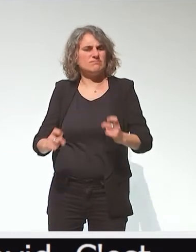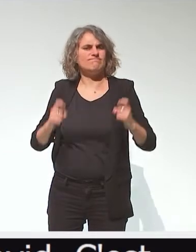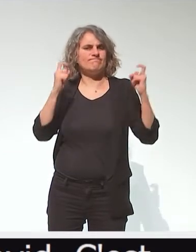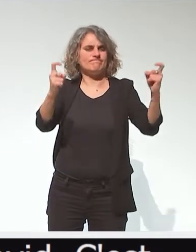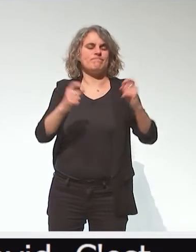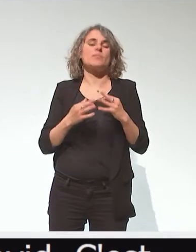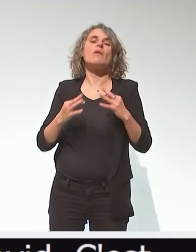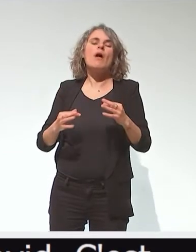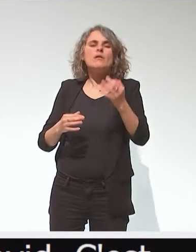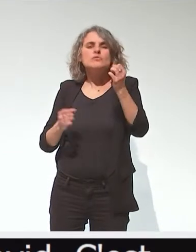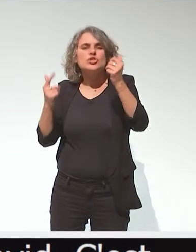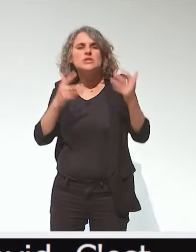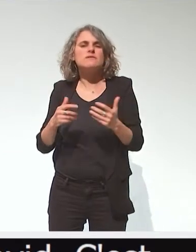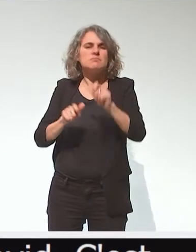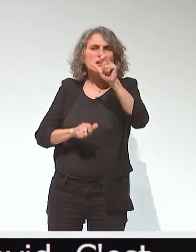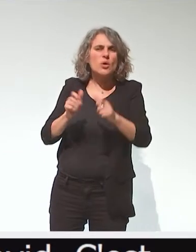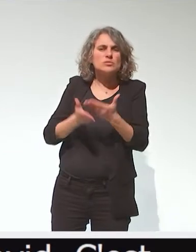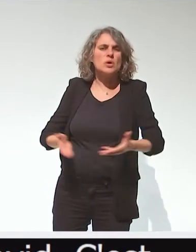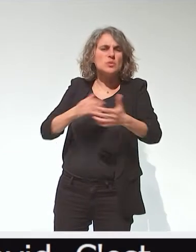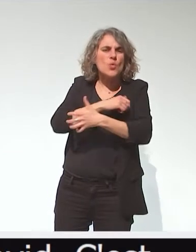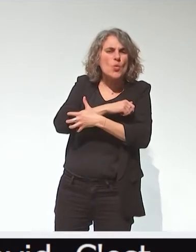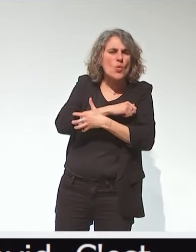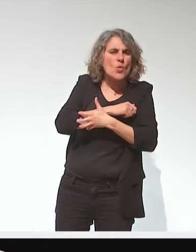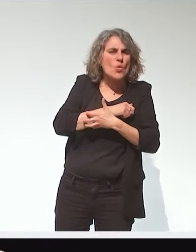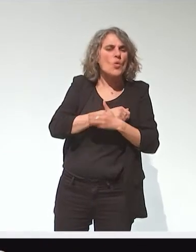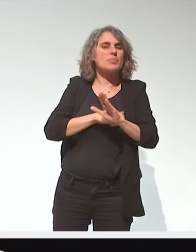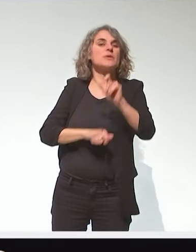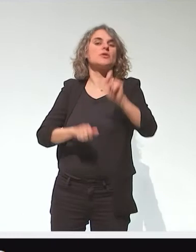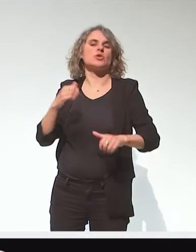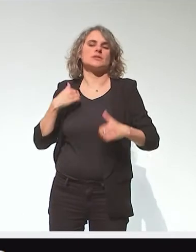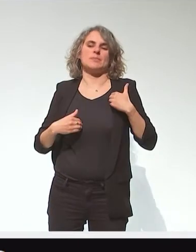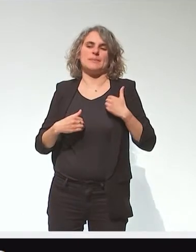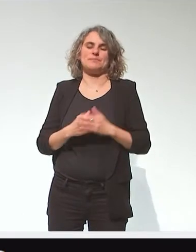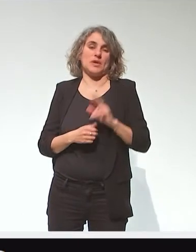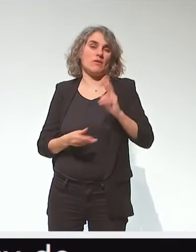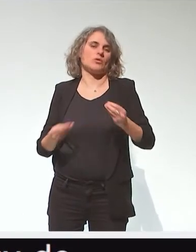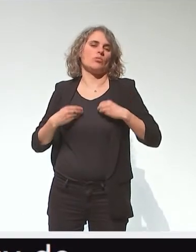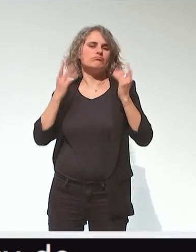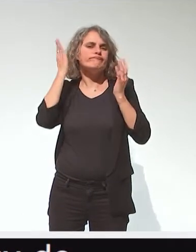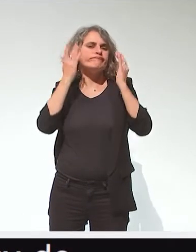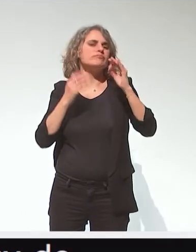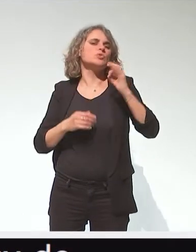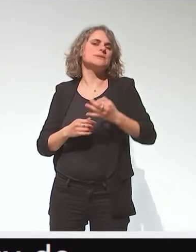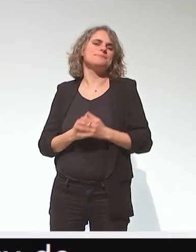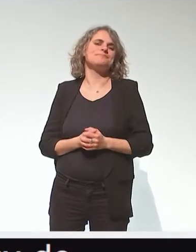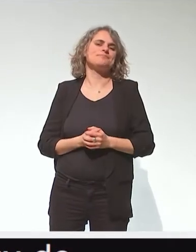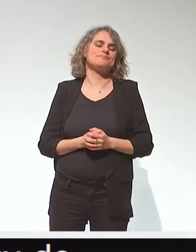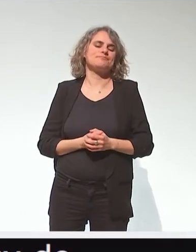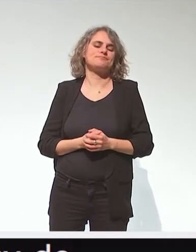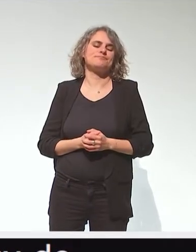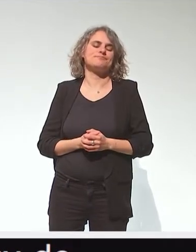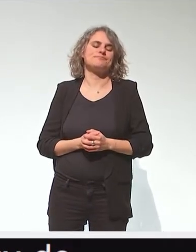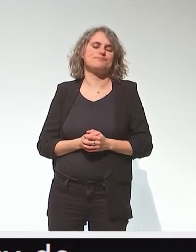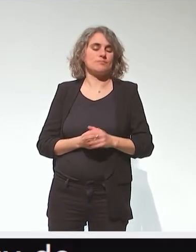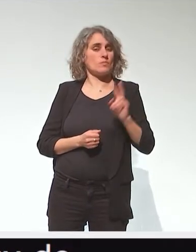with disabilities is of big concern as well. And that's why the inclusion into the labor market